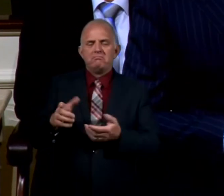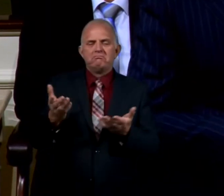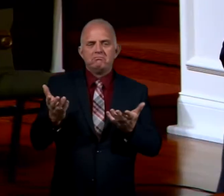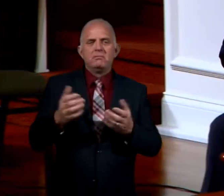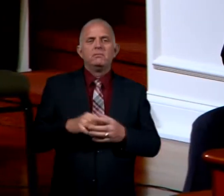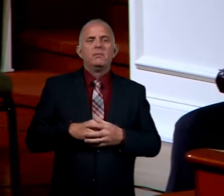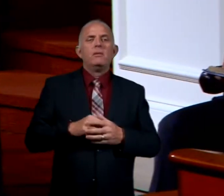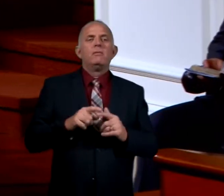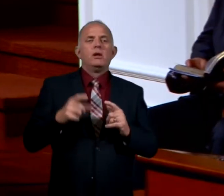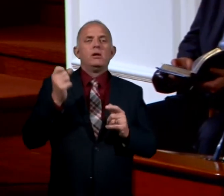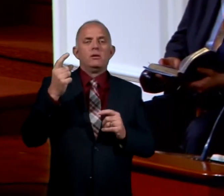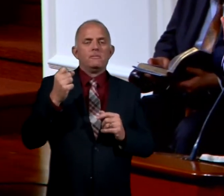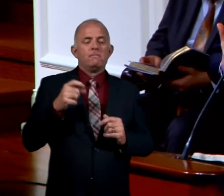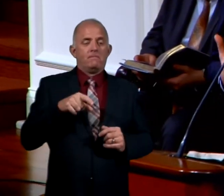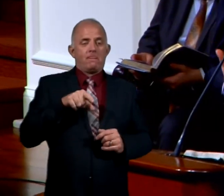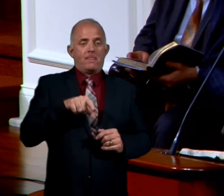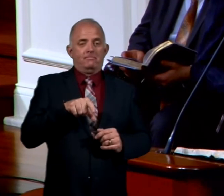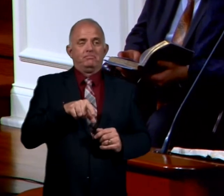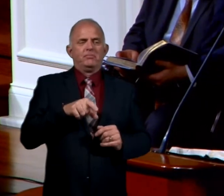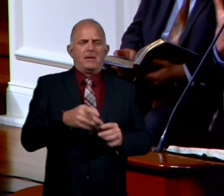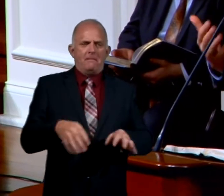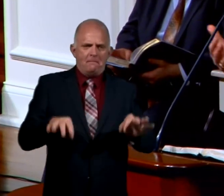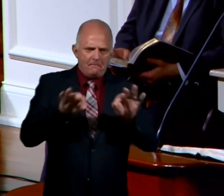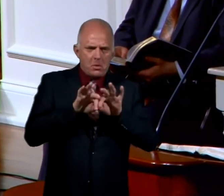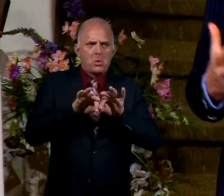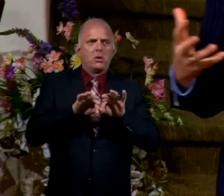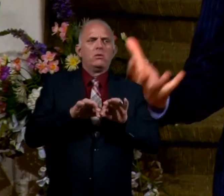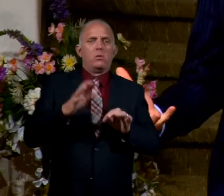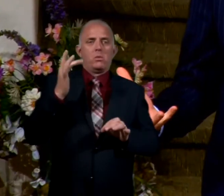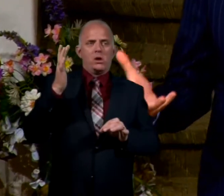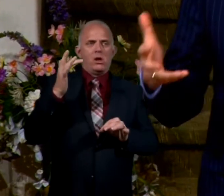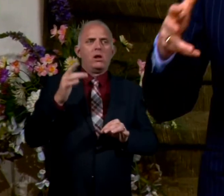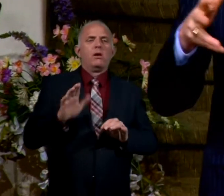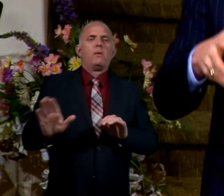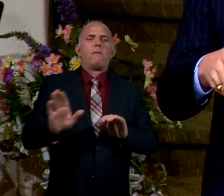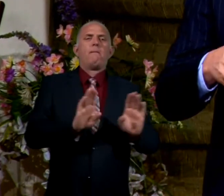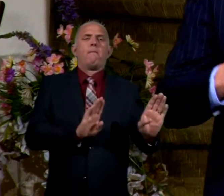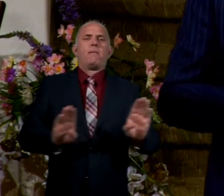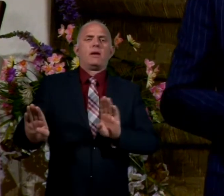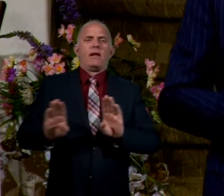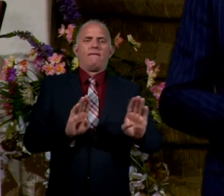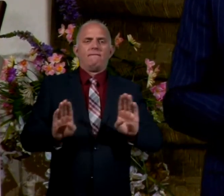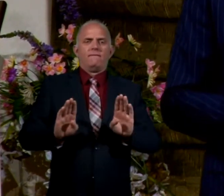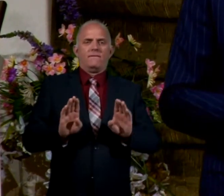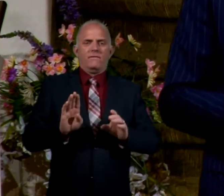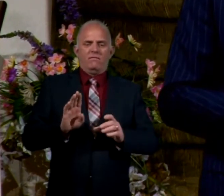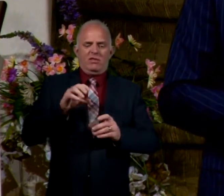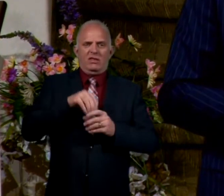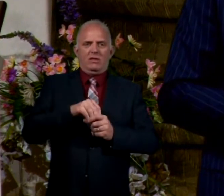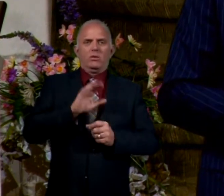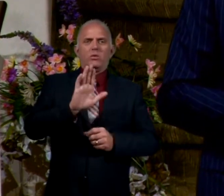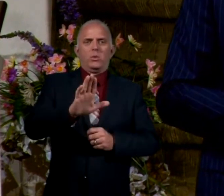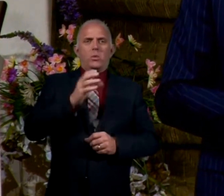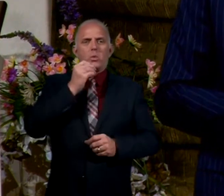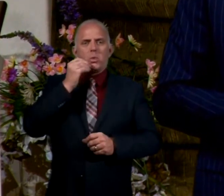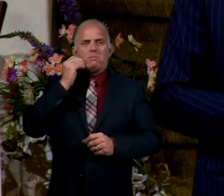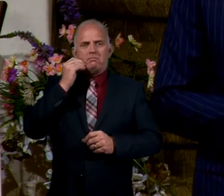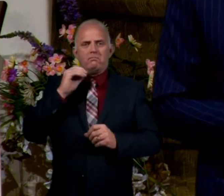way that she is virtuous will be in her conduct within her home as a